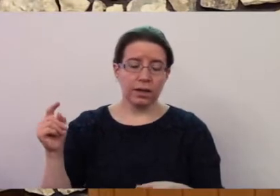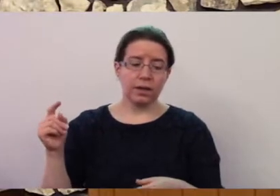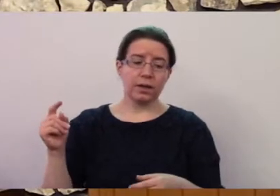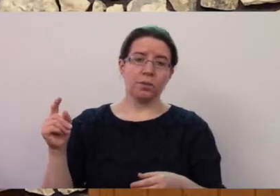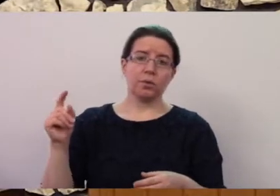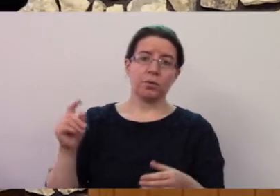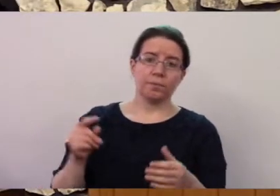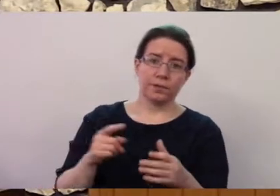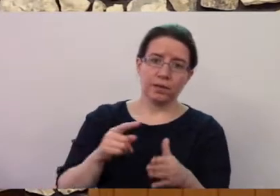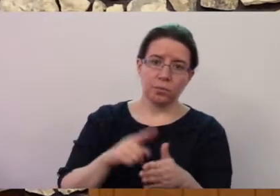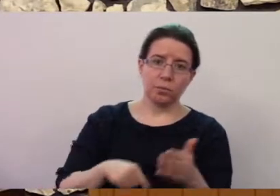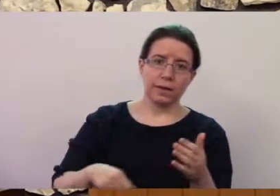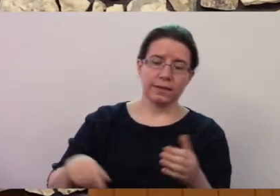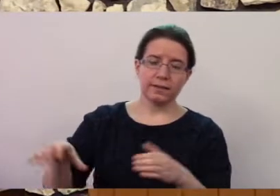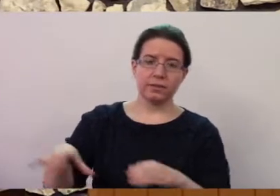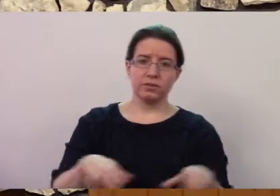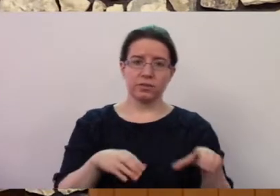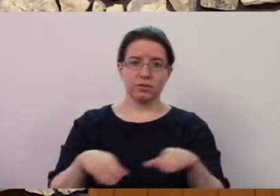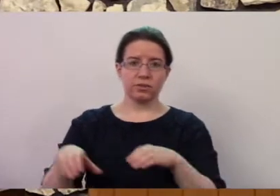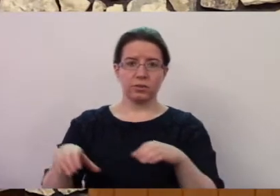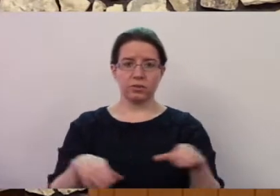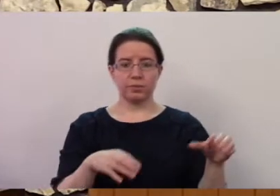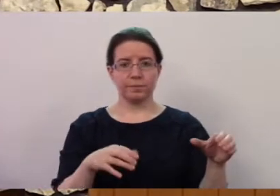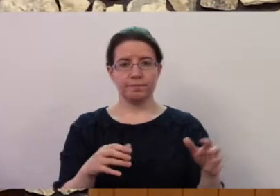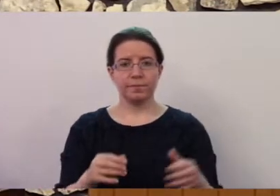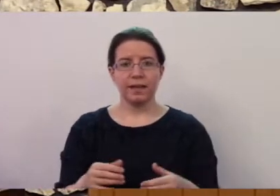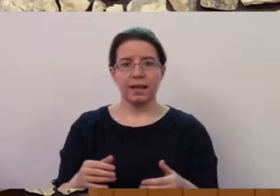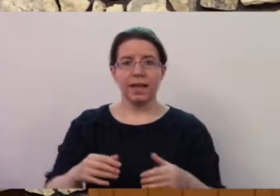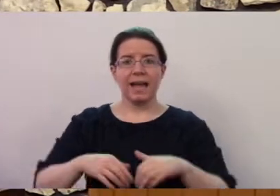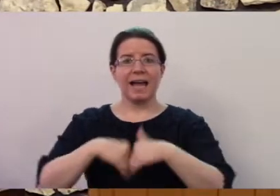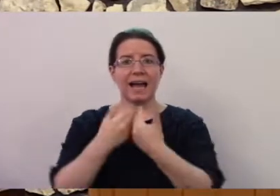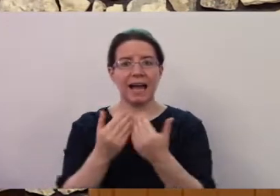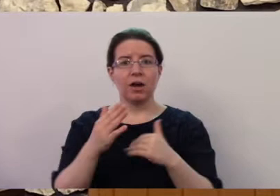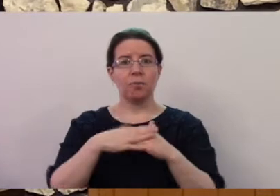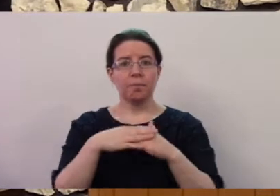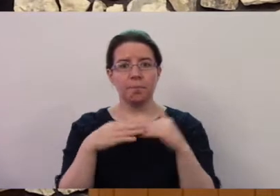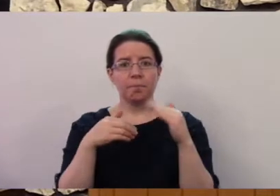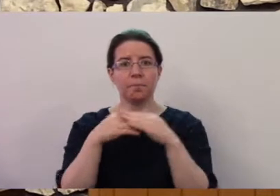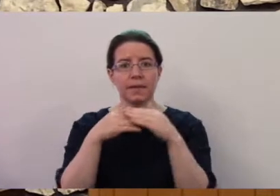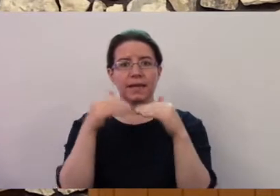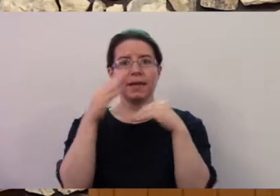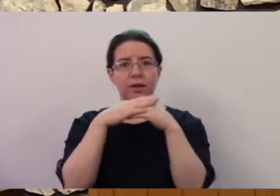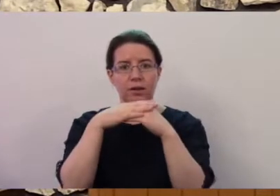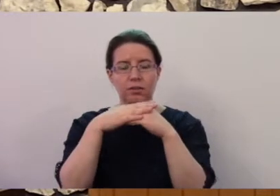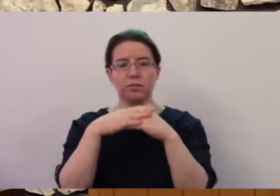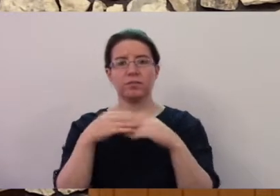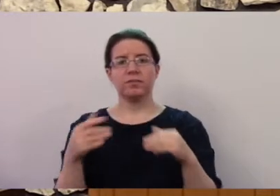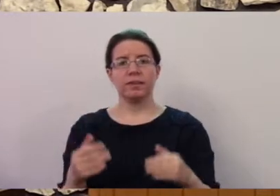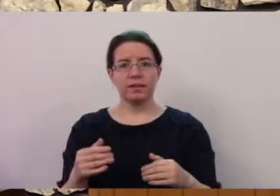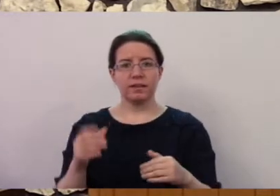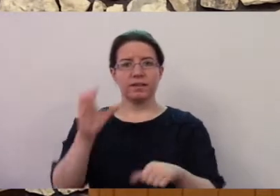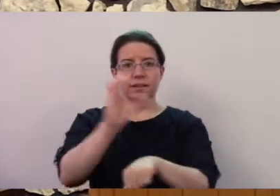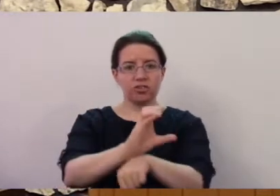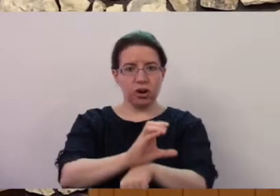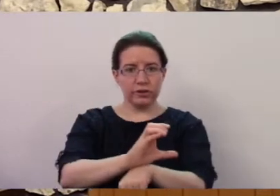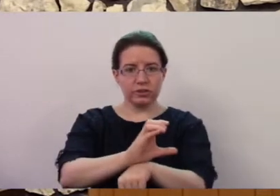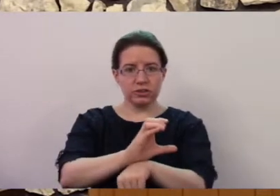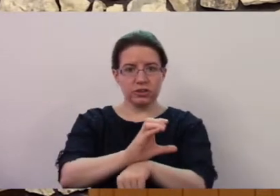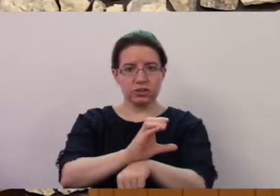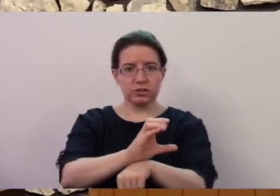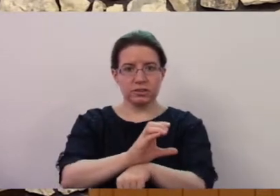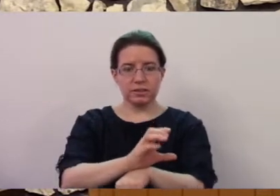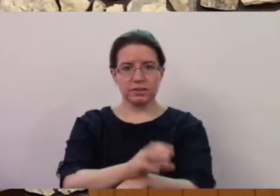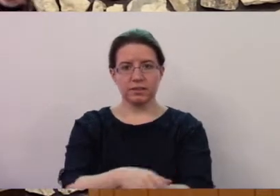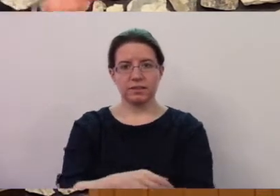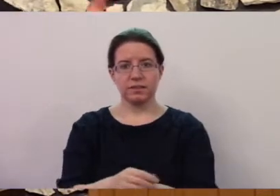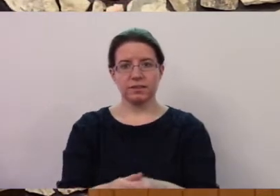spirit from above, he taught them how to build his church. Okay. All right. Hallelujah. All right. For 40 days and